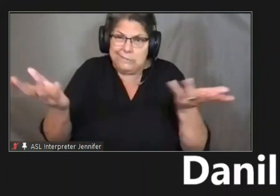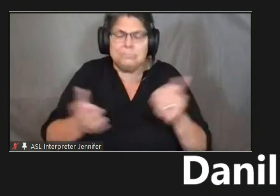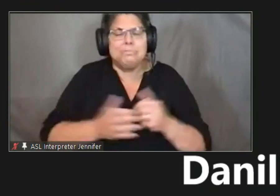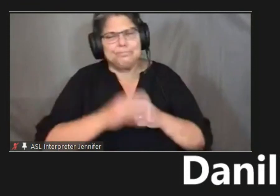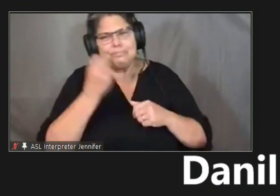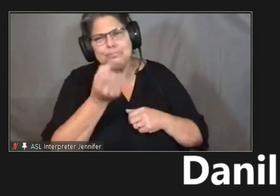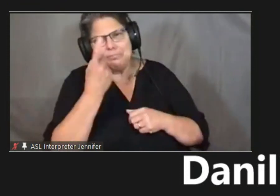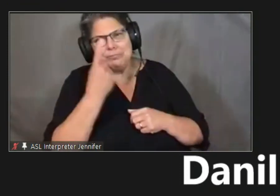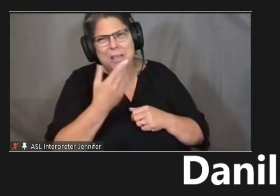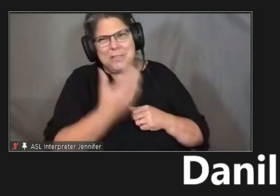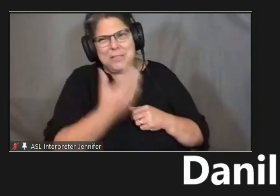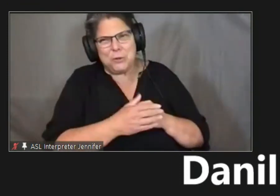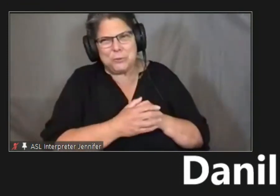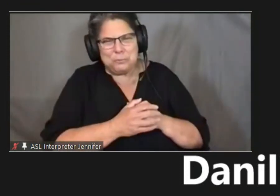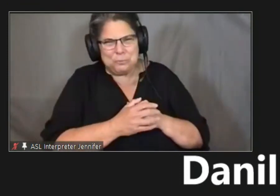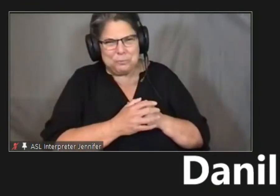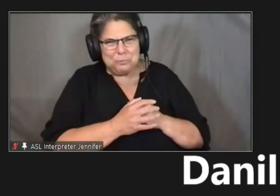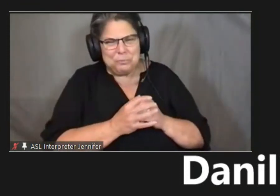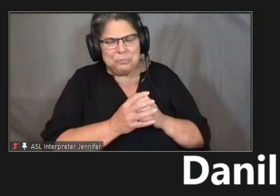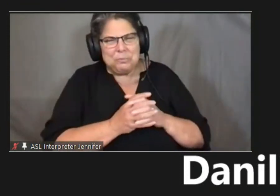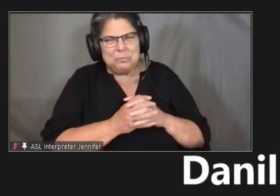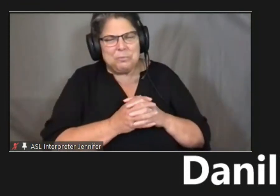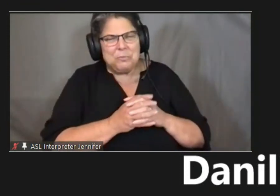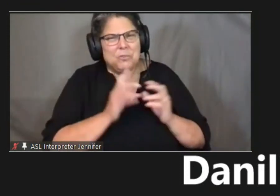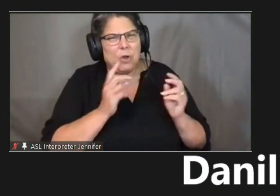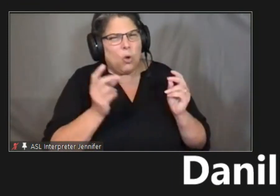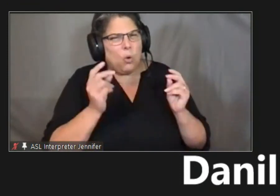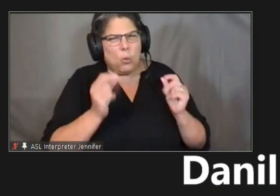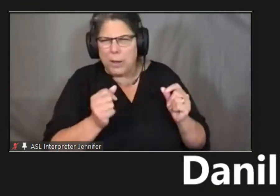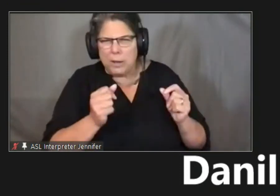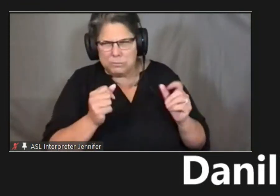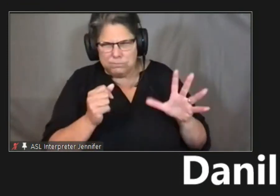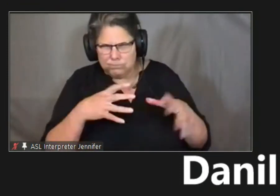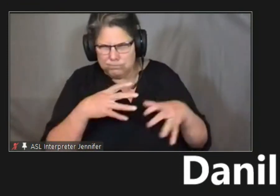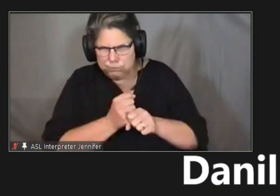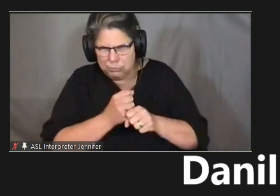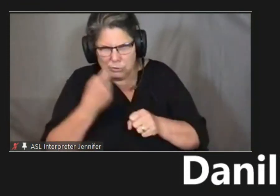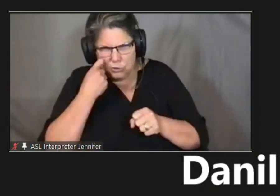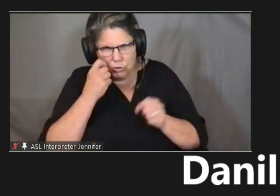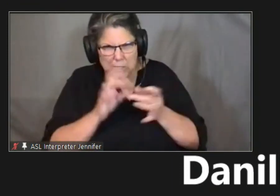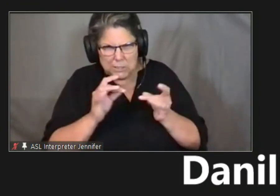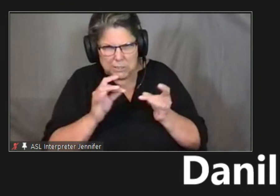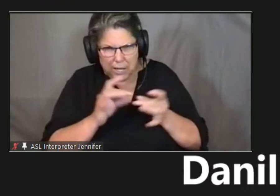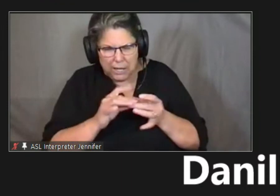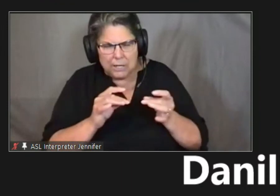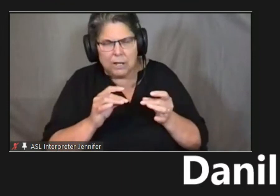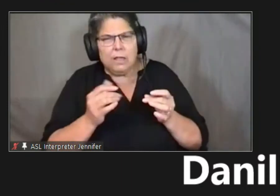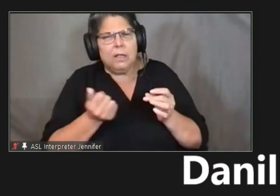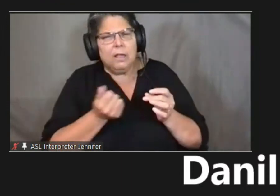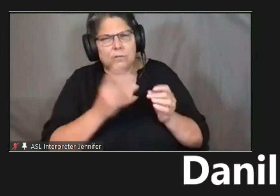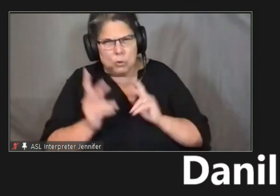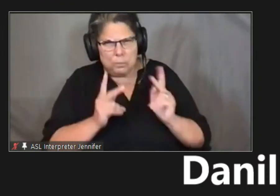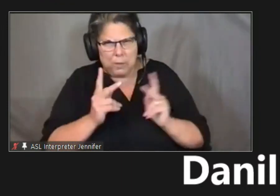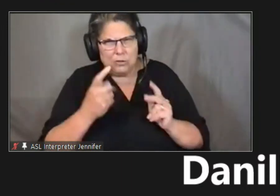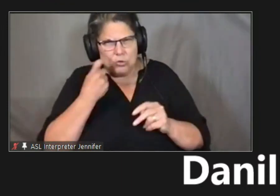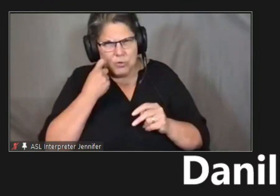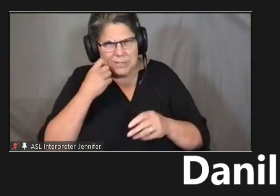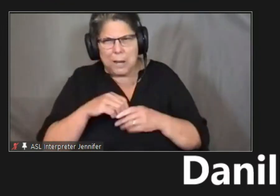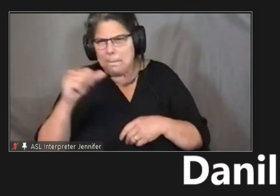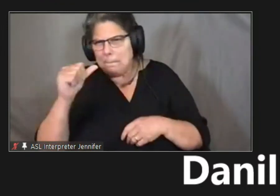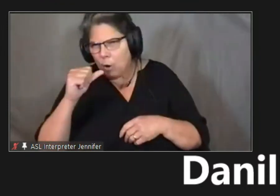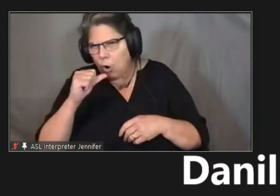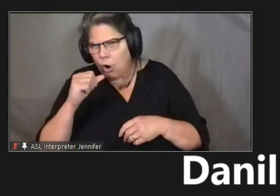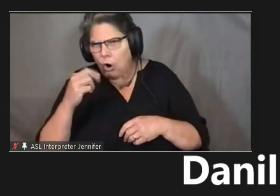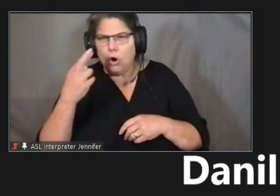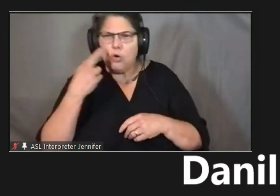Understandable. Thank you. Just a quick recap of what you said. There's been some cases recently at bars and restaurants